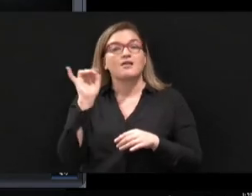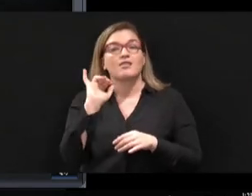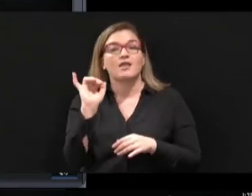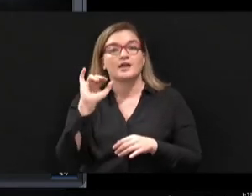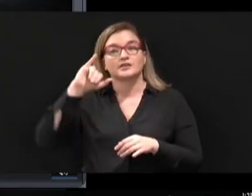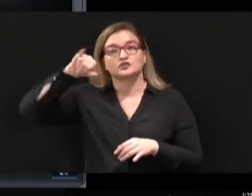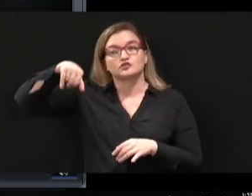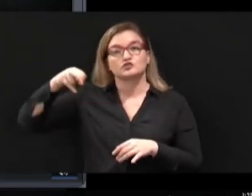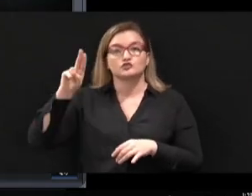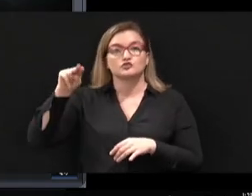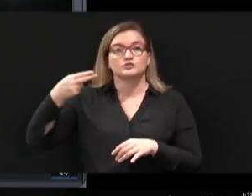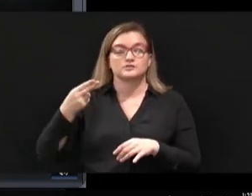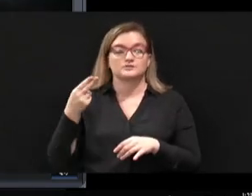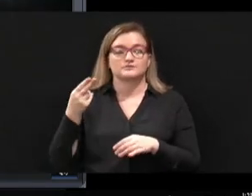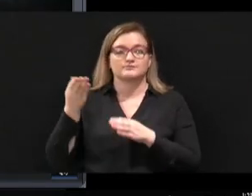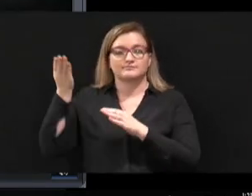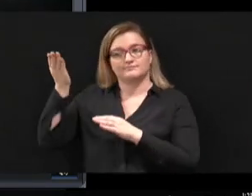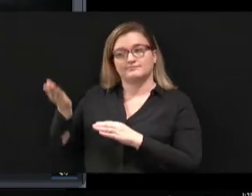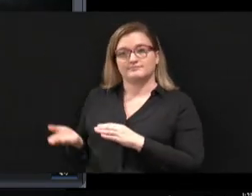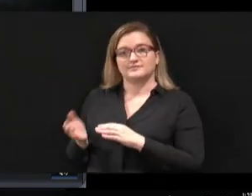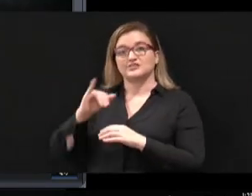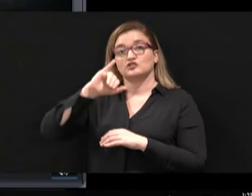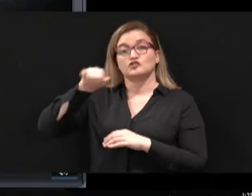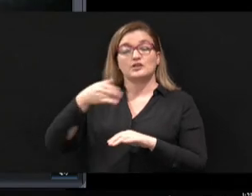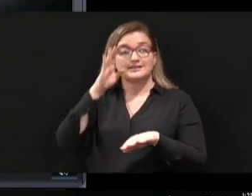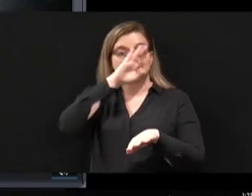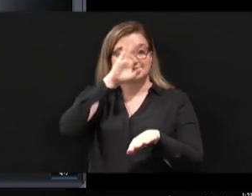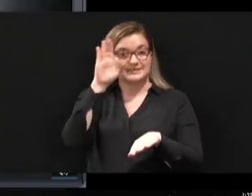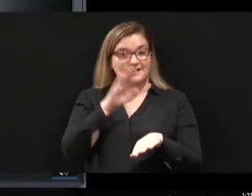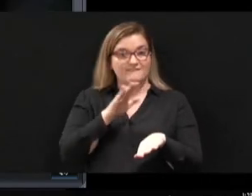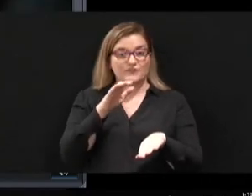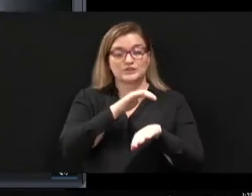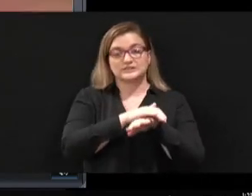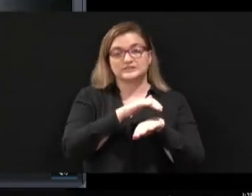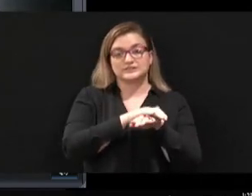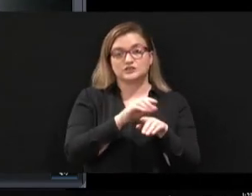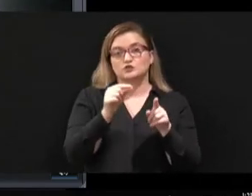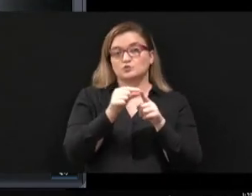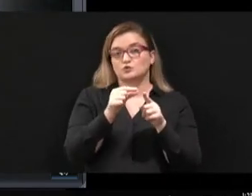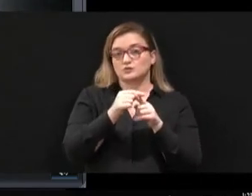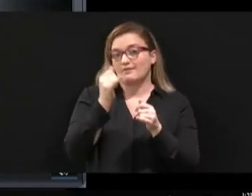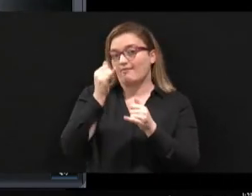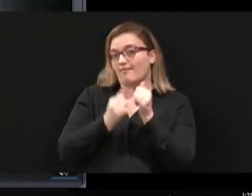J is never an English letter's last letter. Good job.